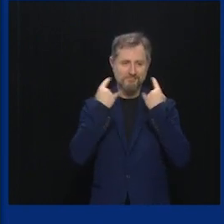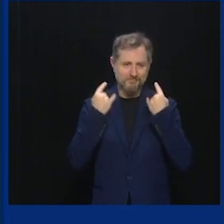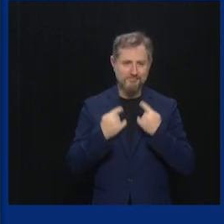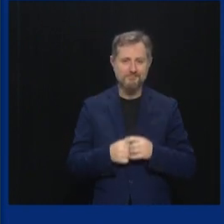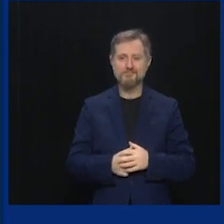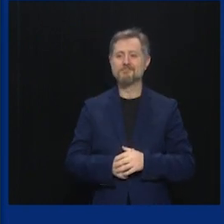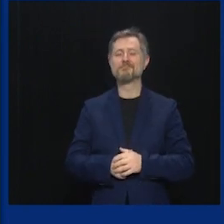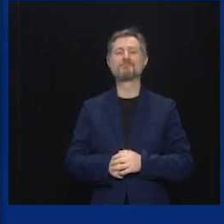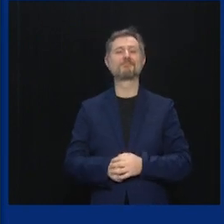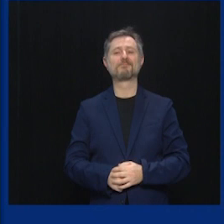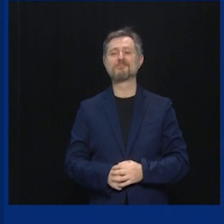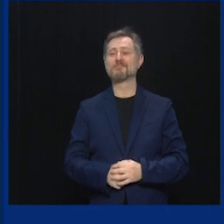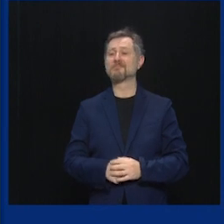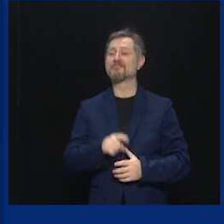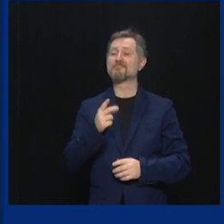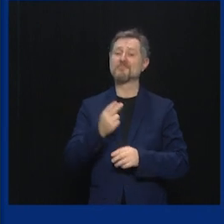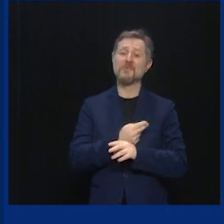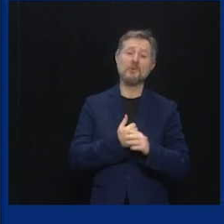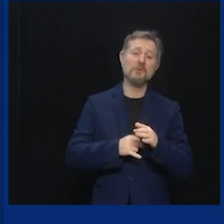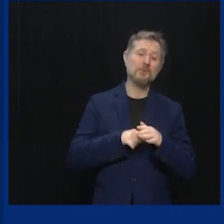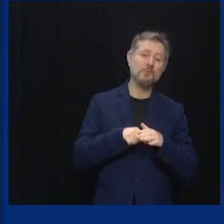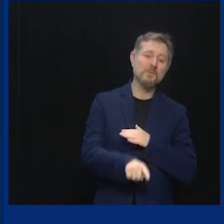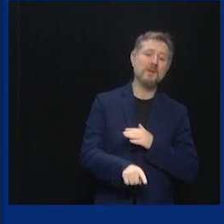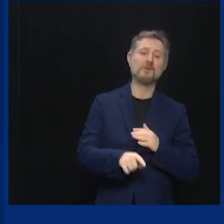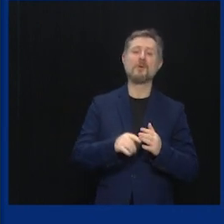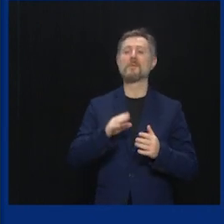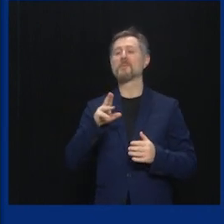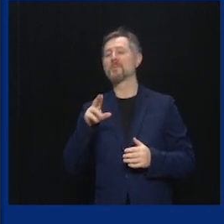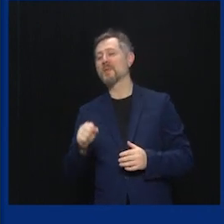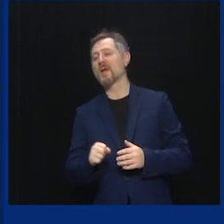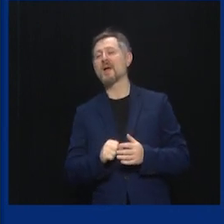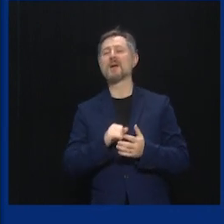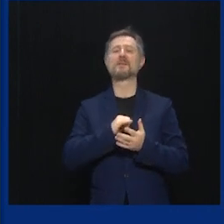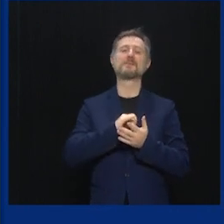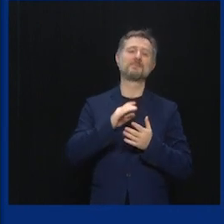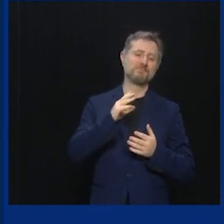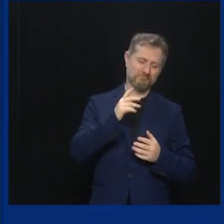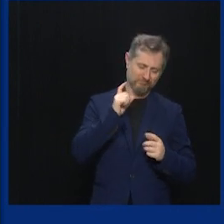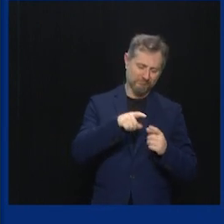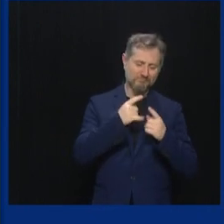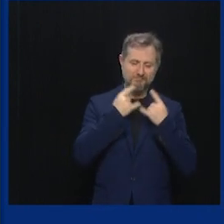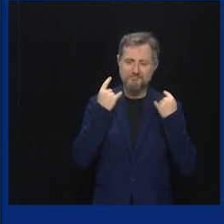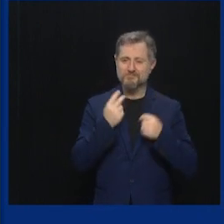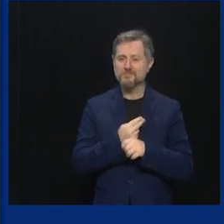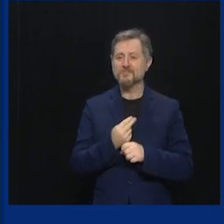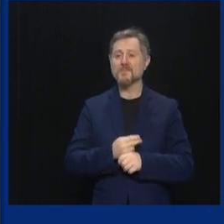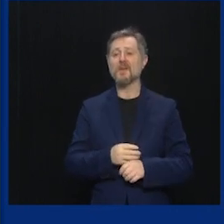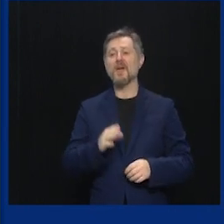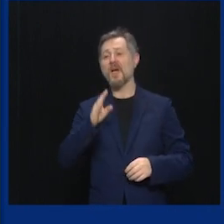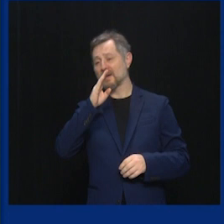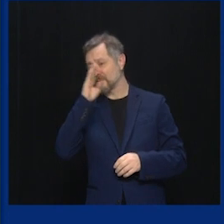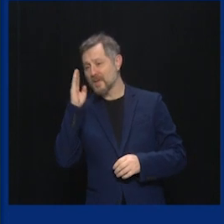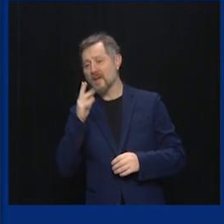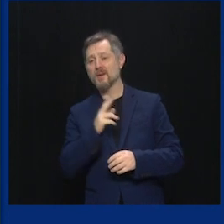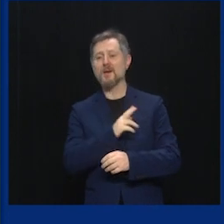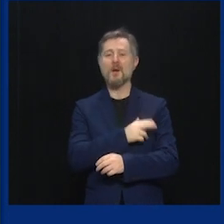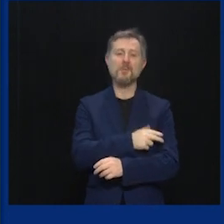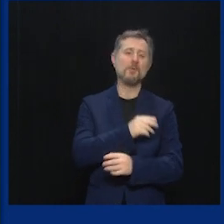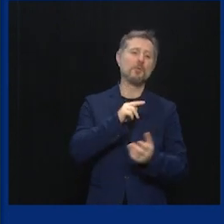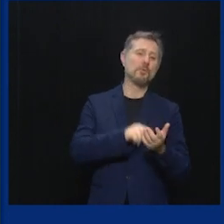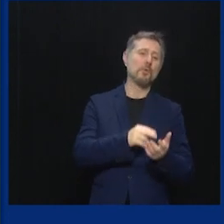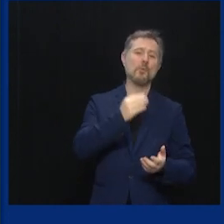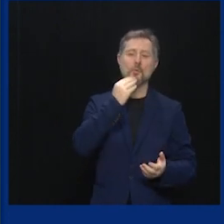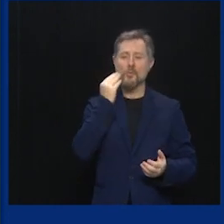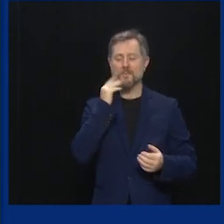go out on public transit, you cannot go on the subway without making sure you have your mask on. You cannot go into a healthcare facility in the state of New York without wearing a mask.